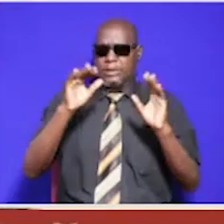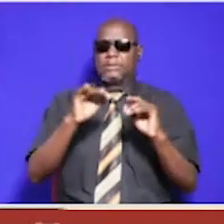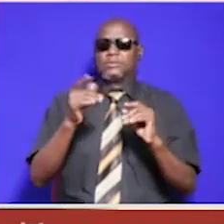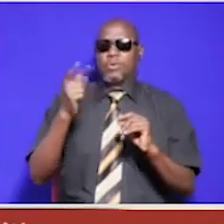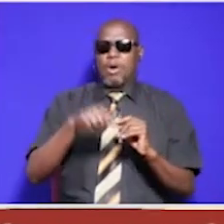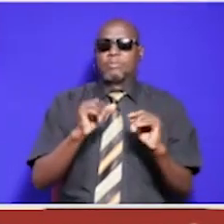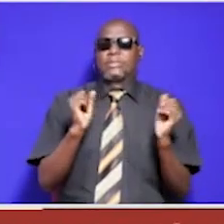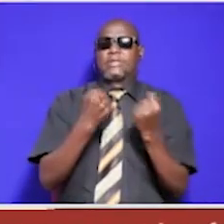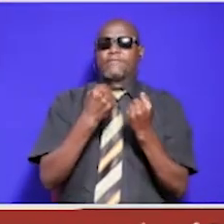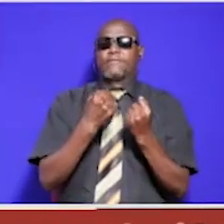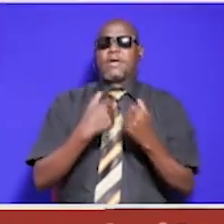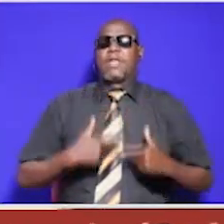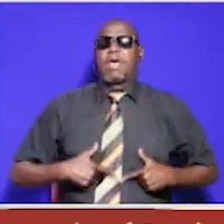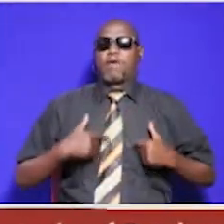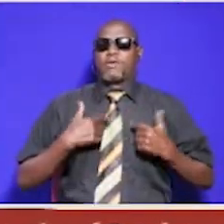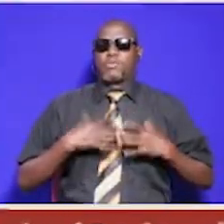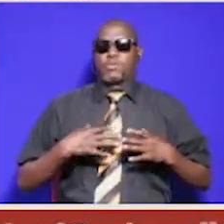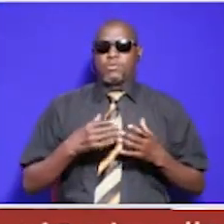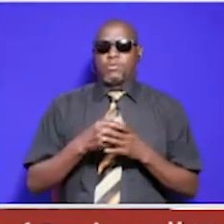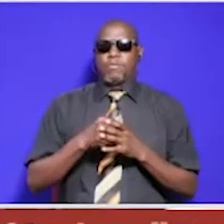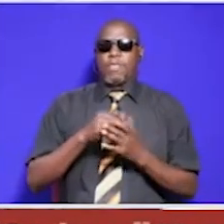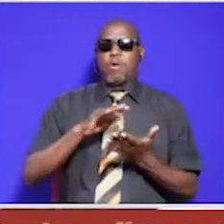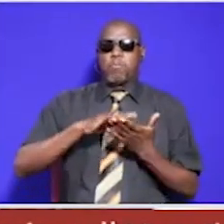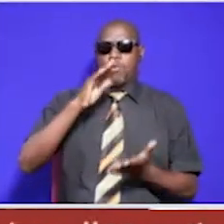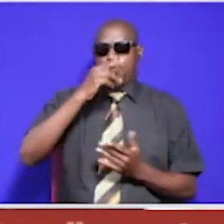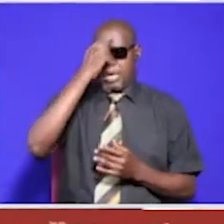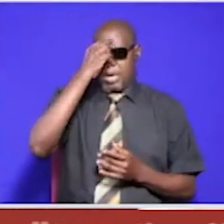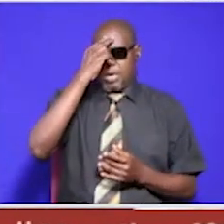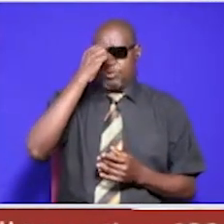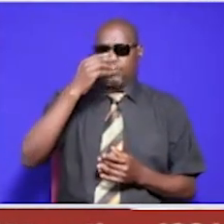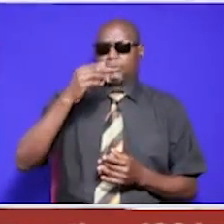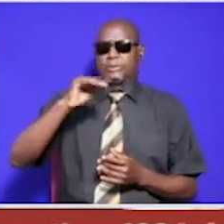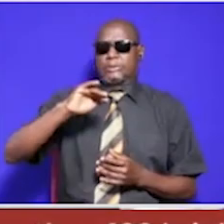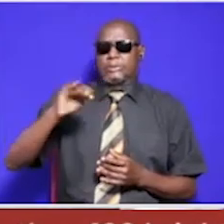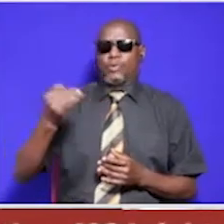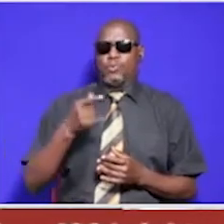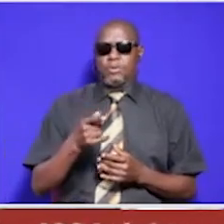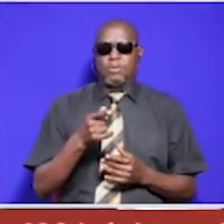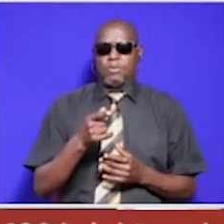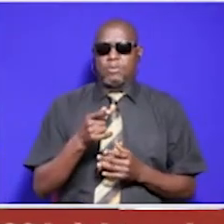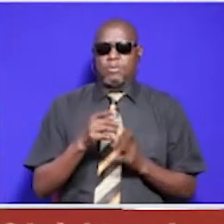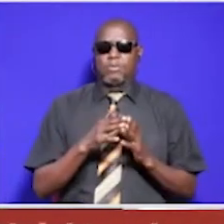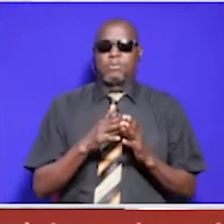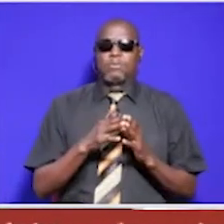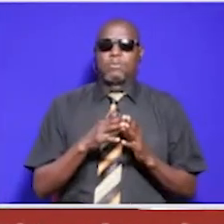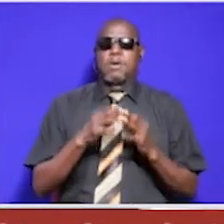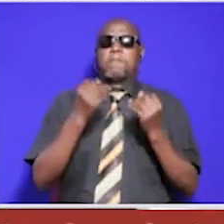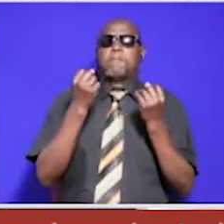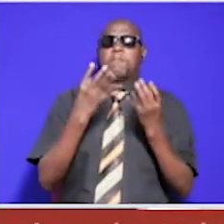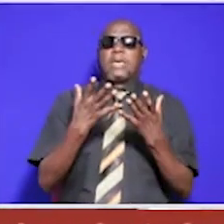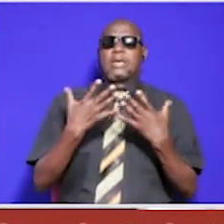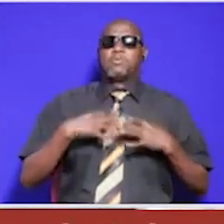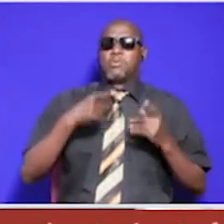people. Especially Narok Town. We are not only talking about the crime, we are talking about many people that have been